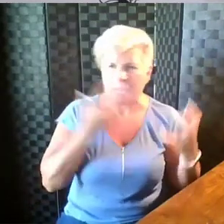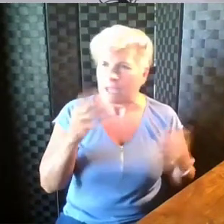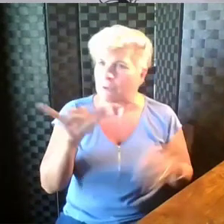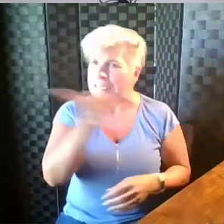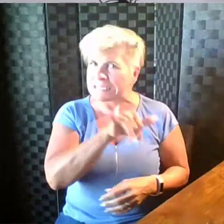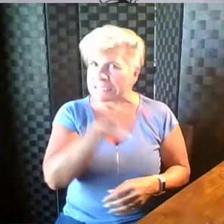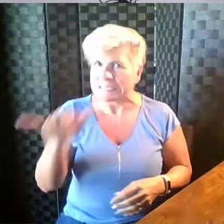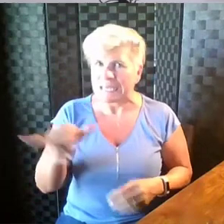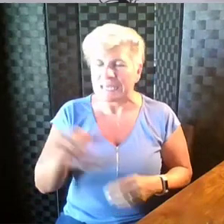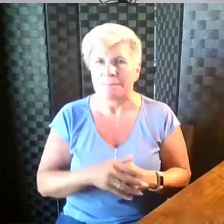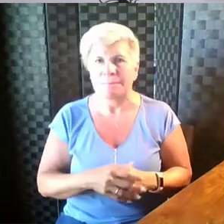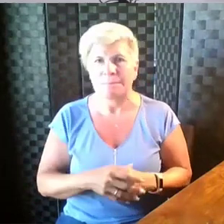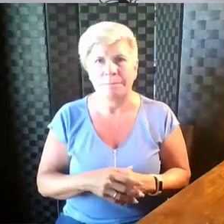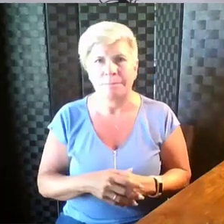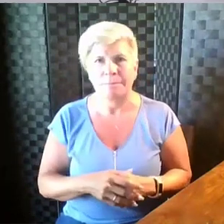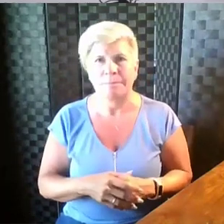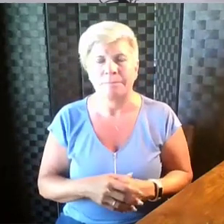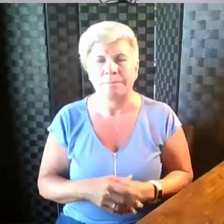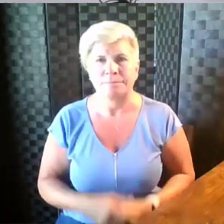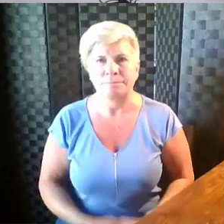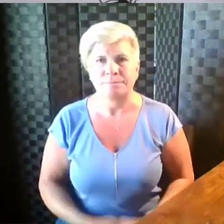our scary mad face.